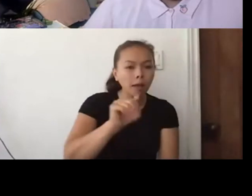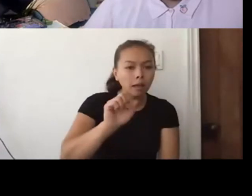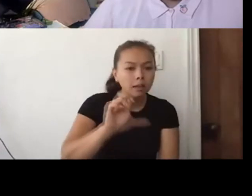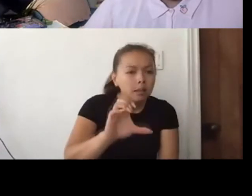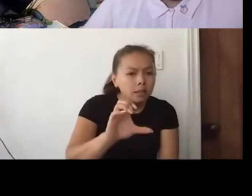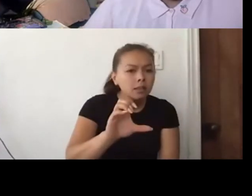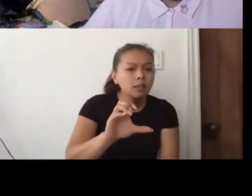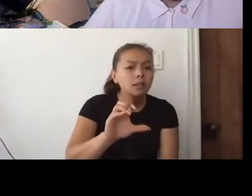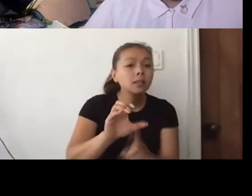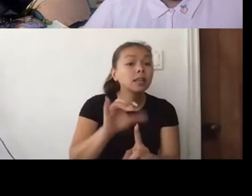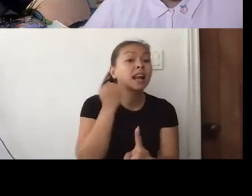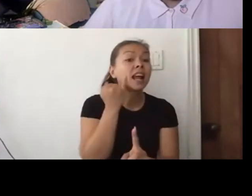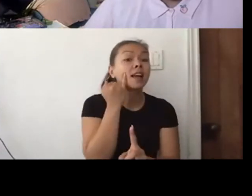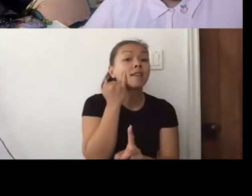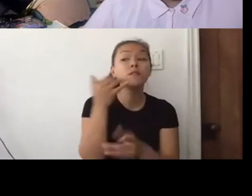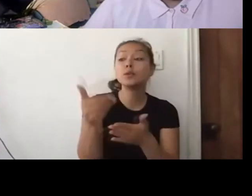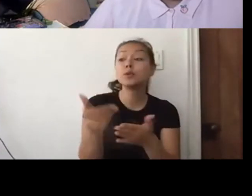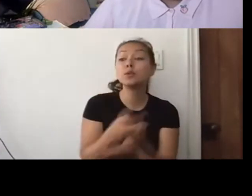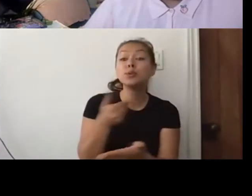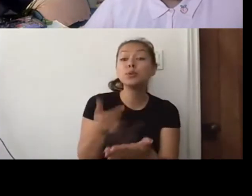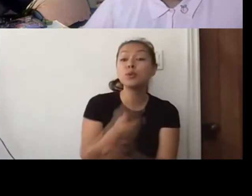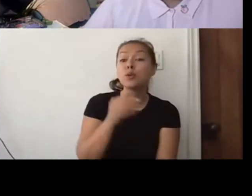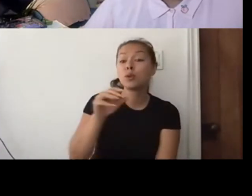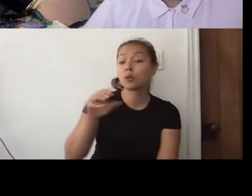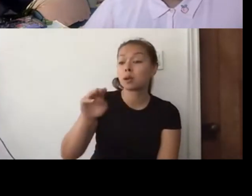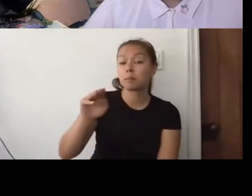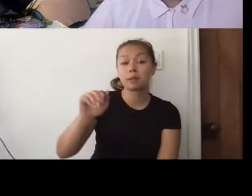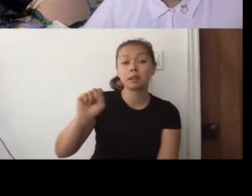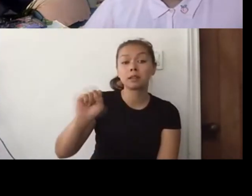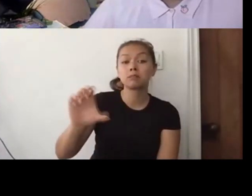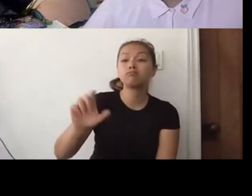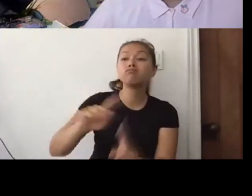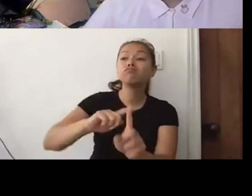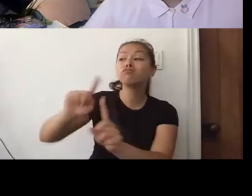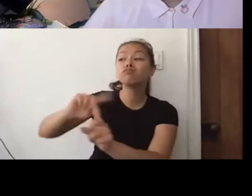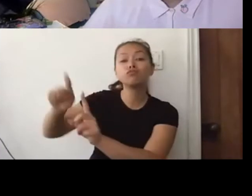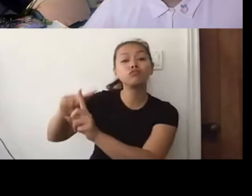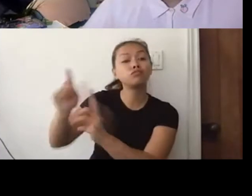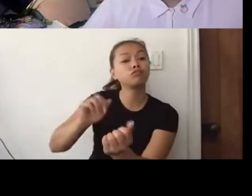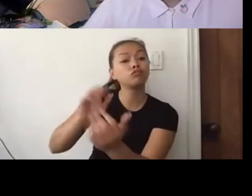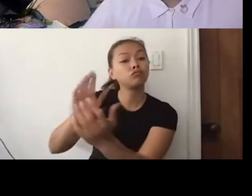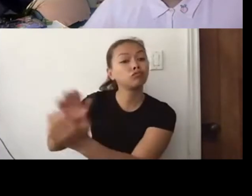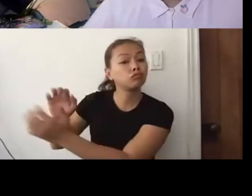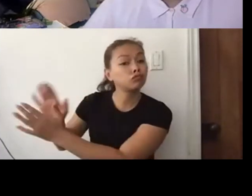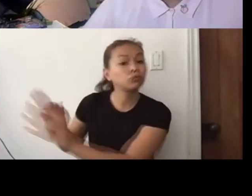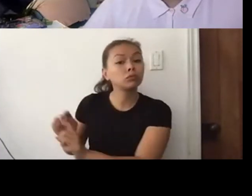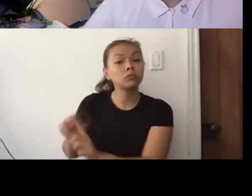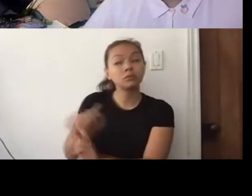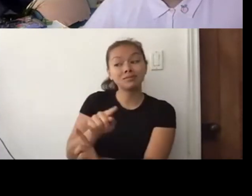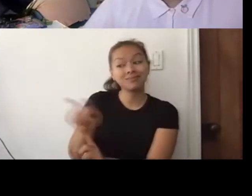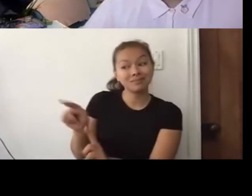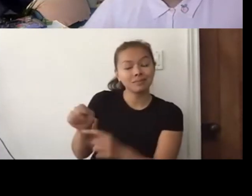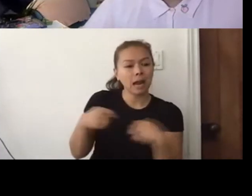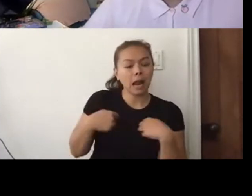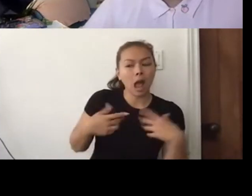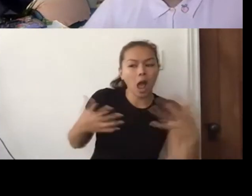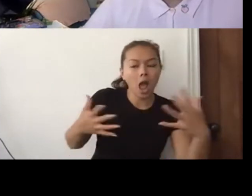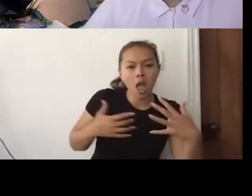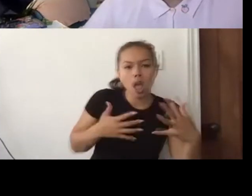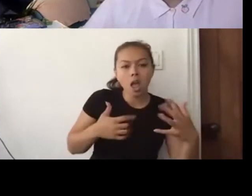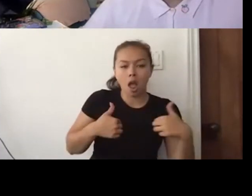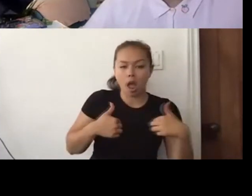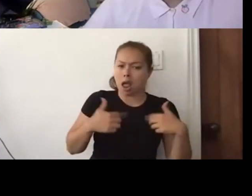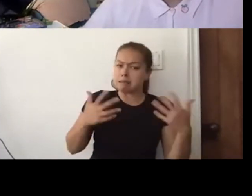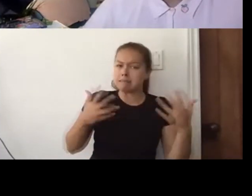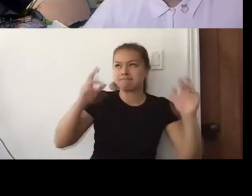new forms of masculinity or alternative masculinities. And so that's what I like to coin gender insecurity. Don't quote me on that. I don't know if I'm the